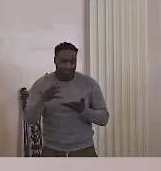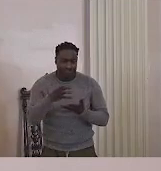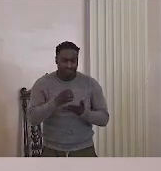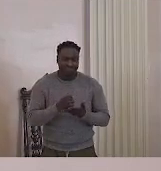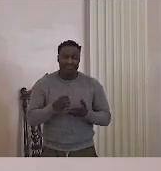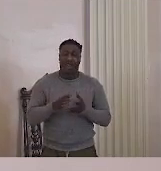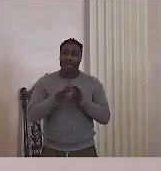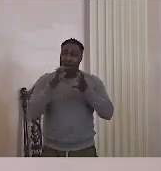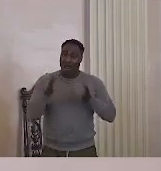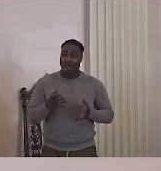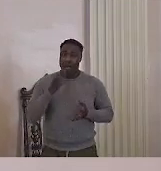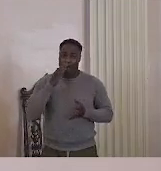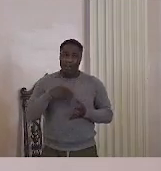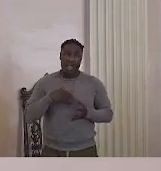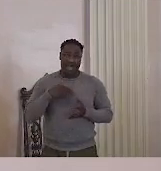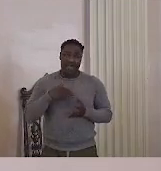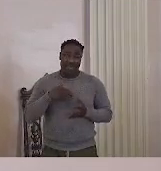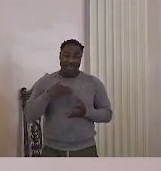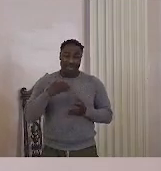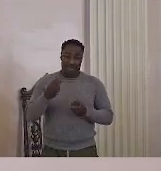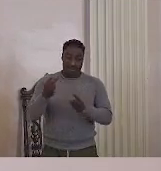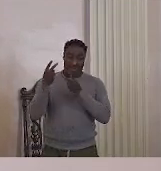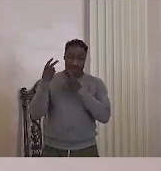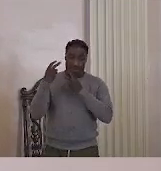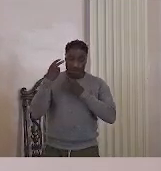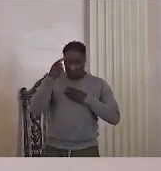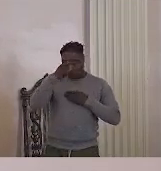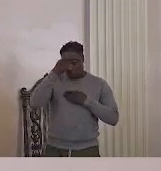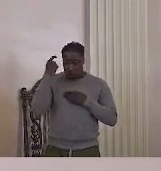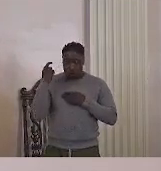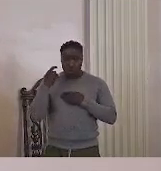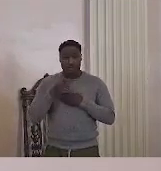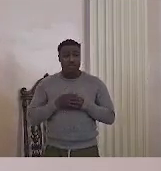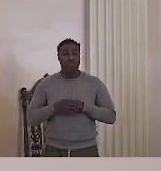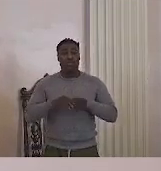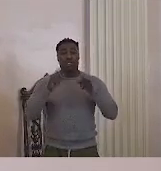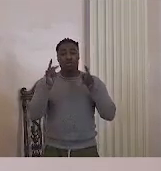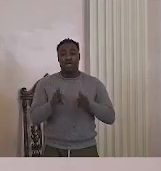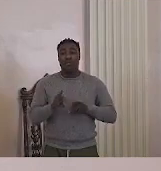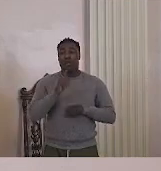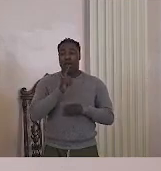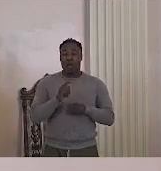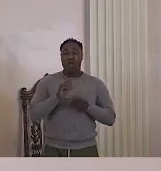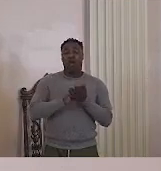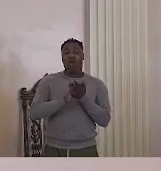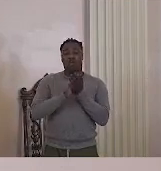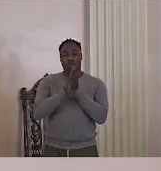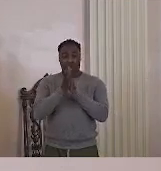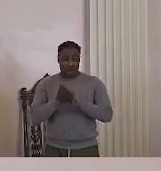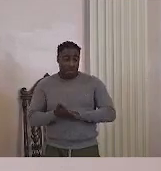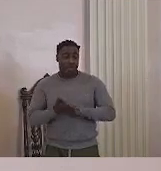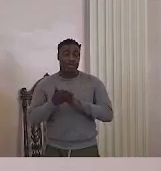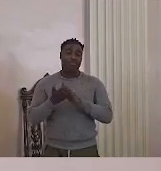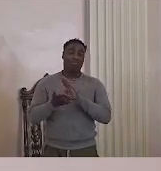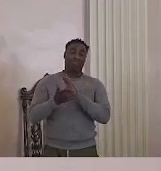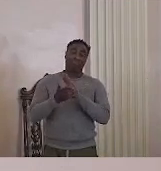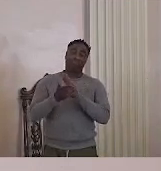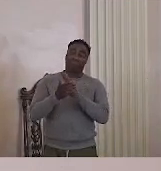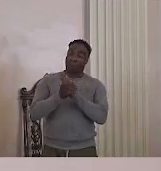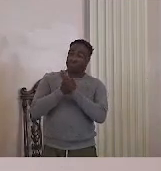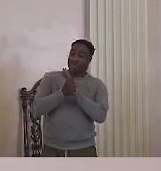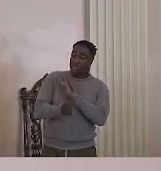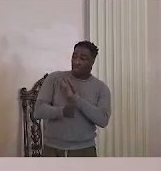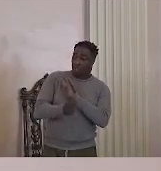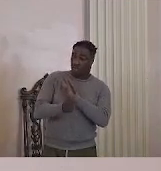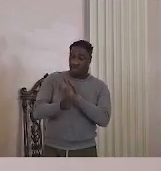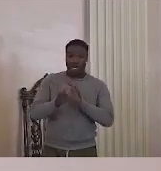grief. And those folks are becoming practiced at very key skill sets, and yet in the